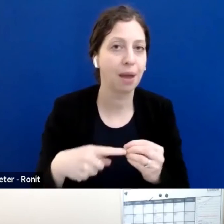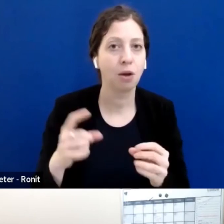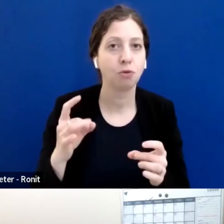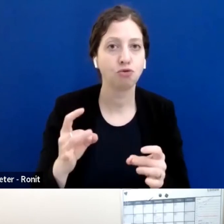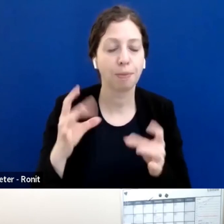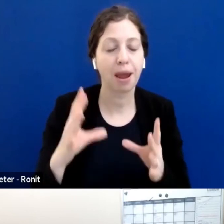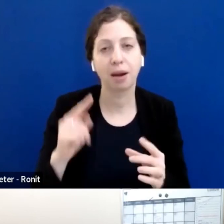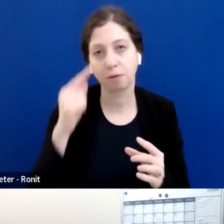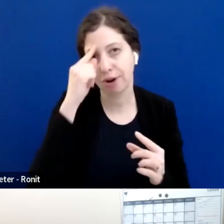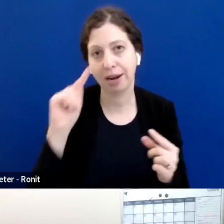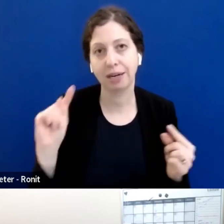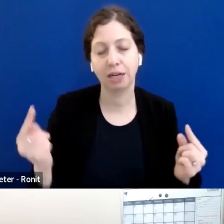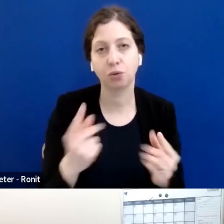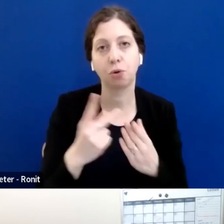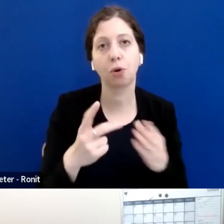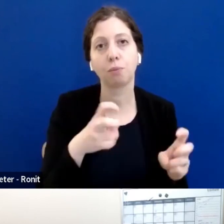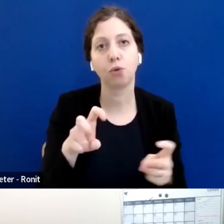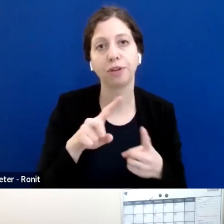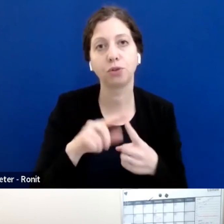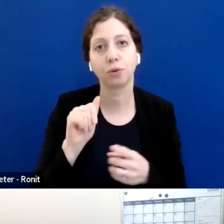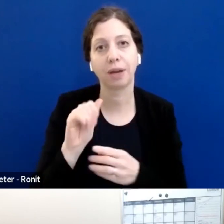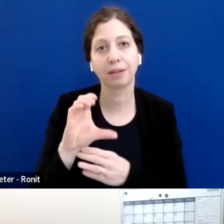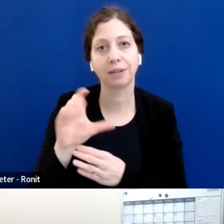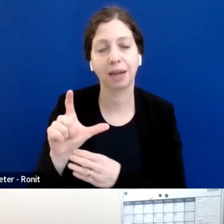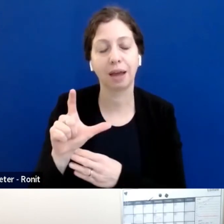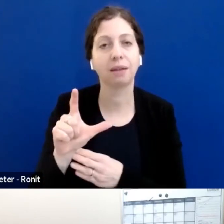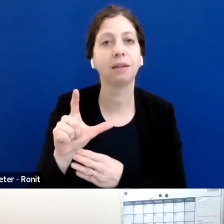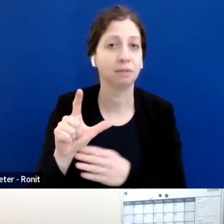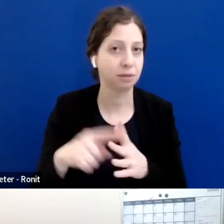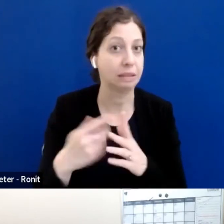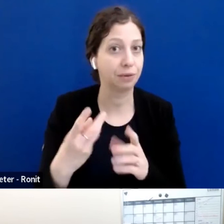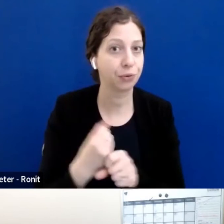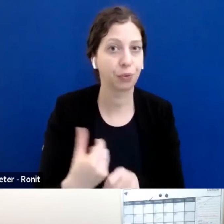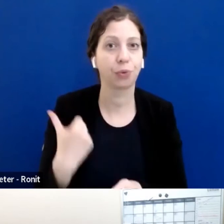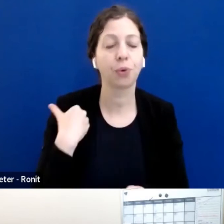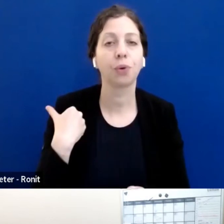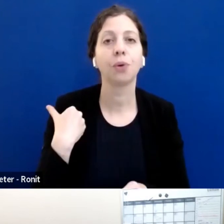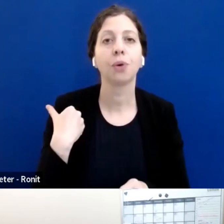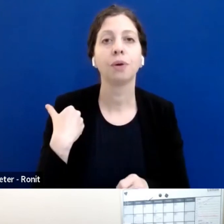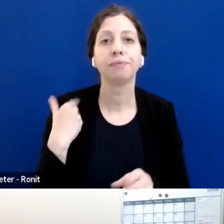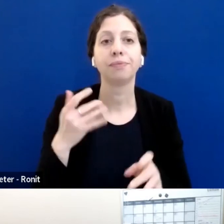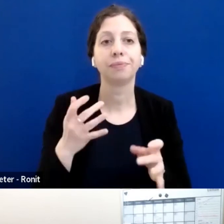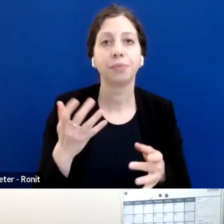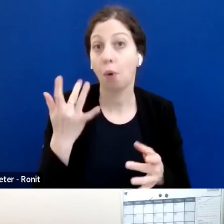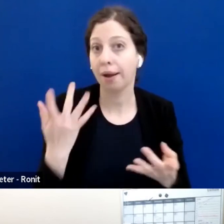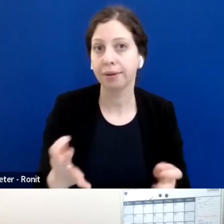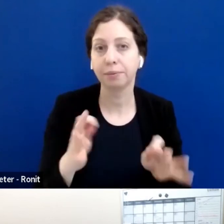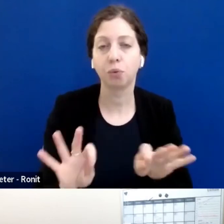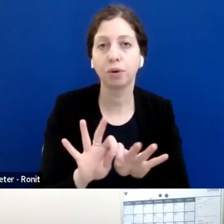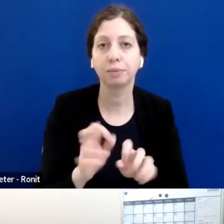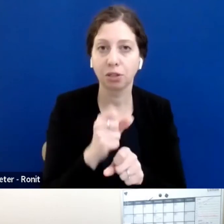injury program moving to ACL initially several years ago was the importance of